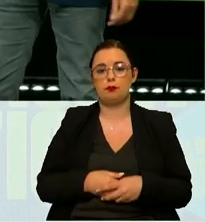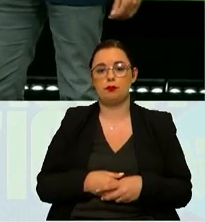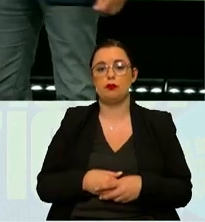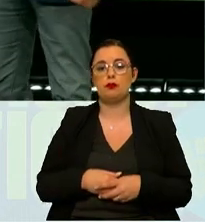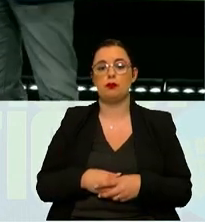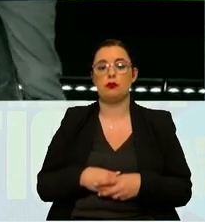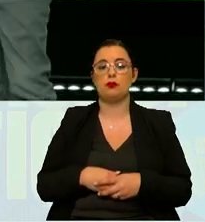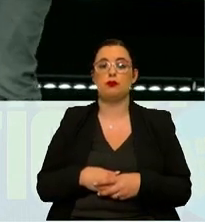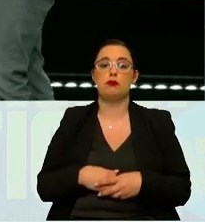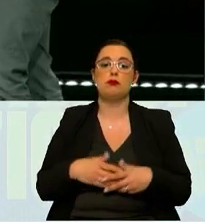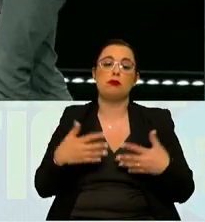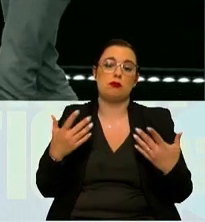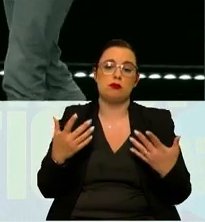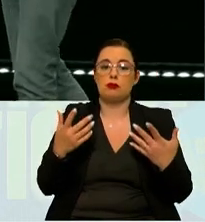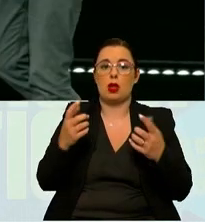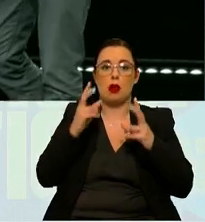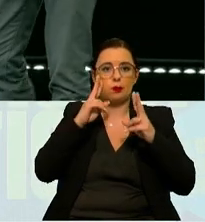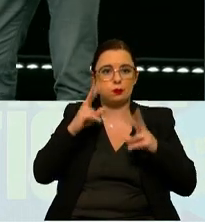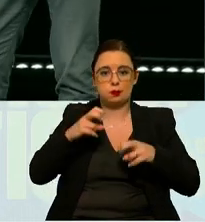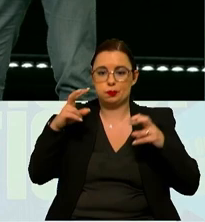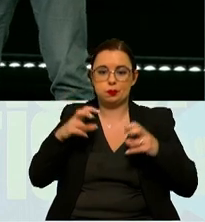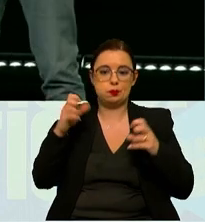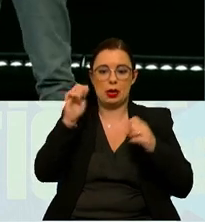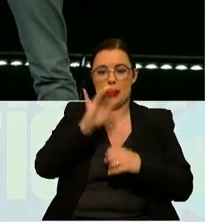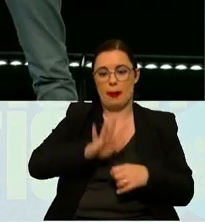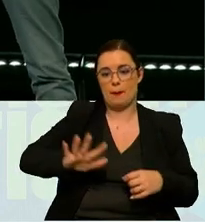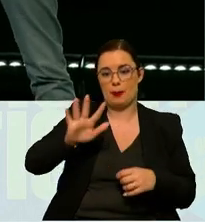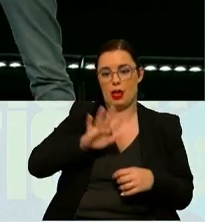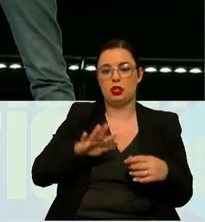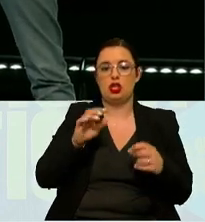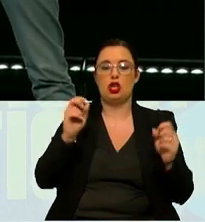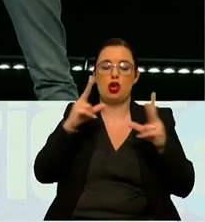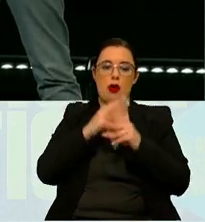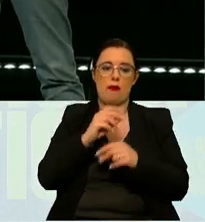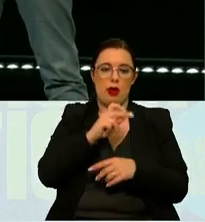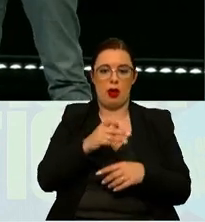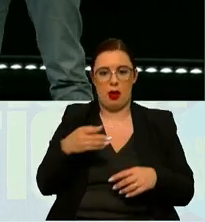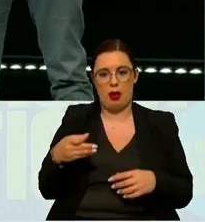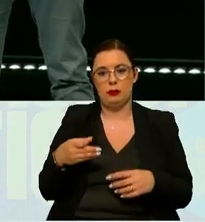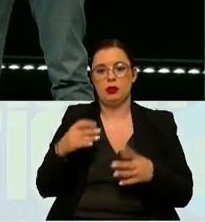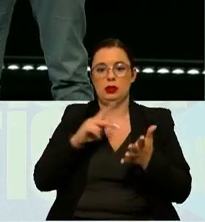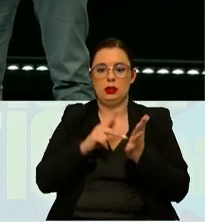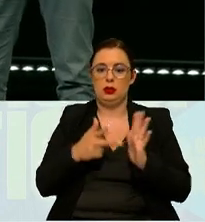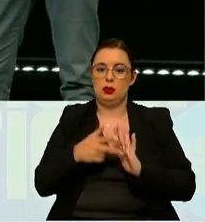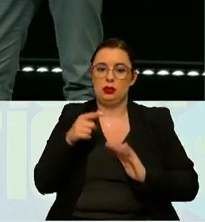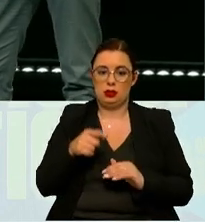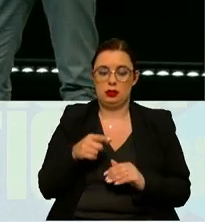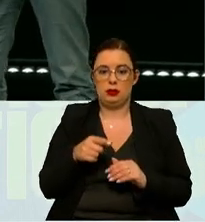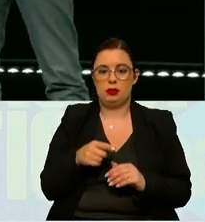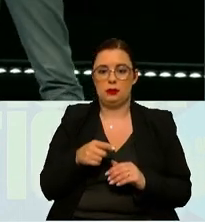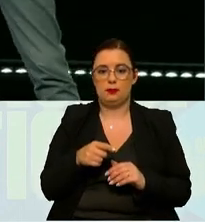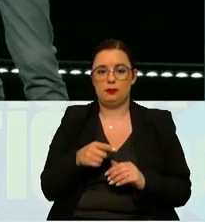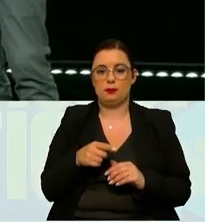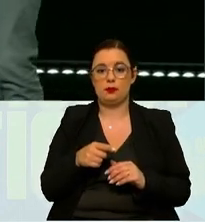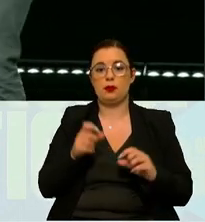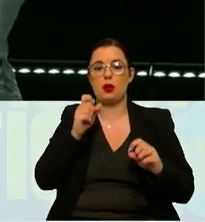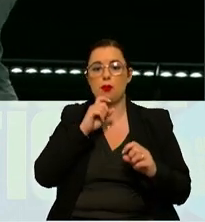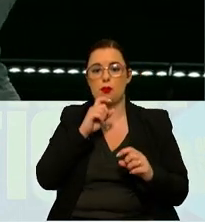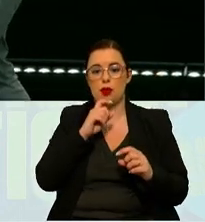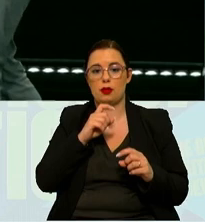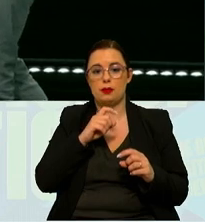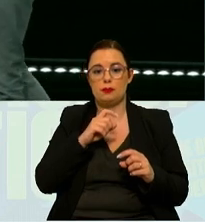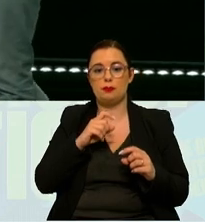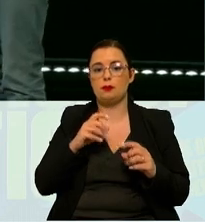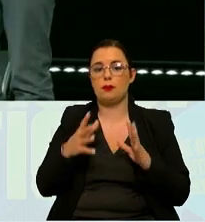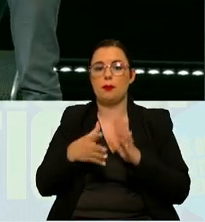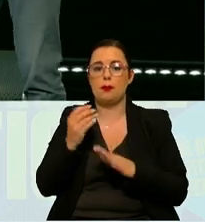Bold in the way that we explore, imagine, and dream new applications of these technologies, knowing that it's going to be even more groundbreaking,